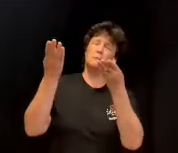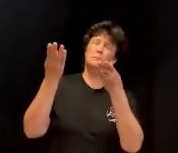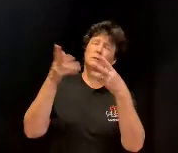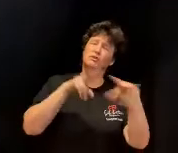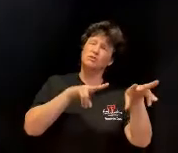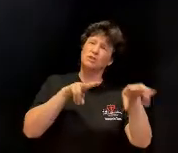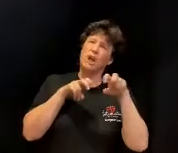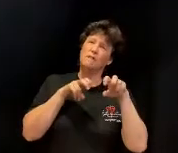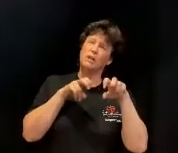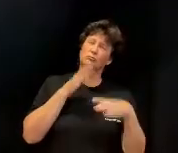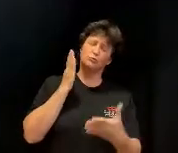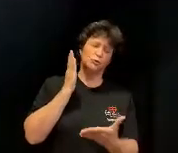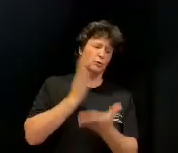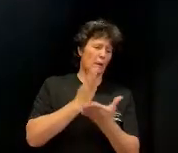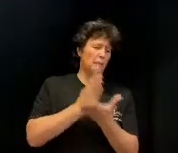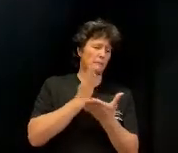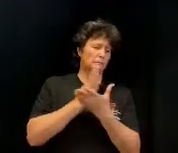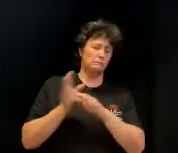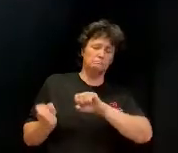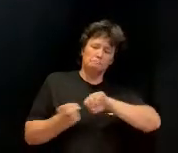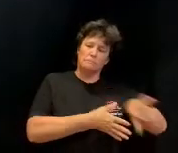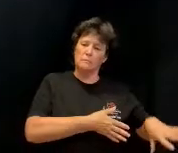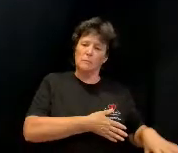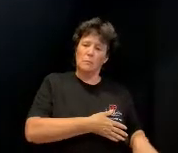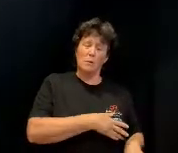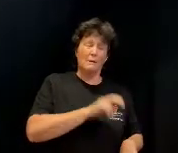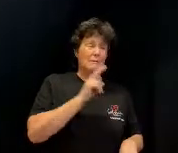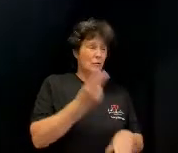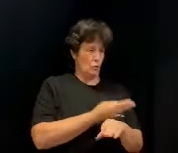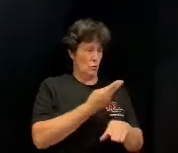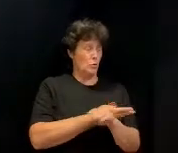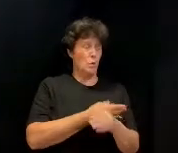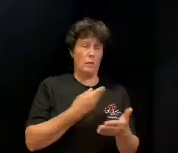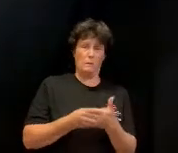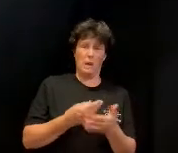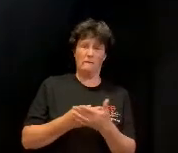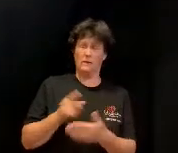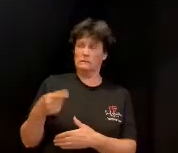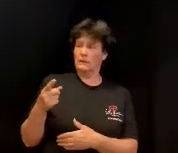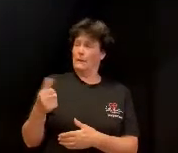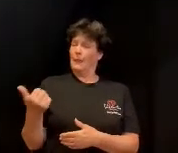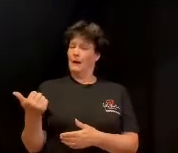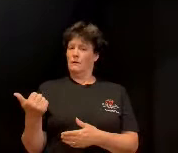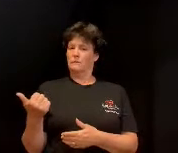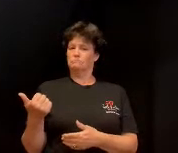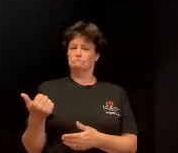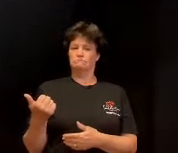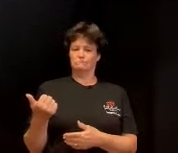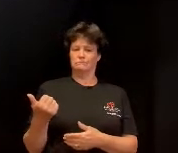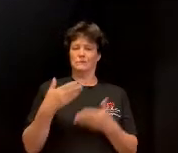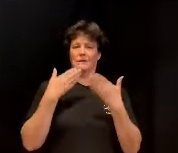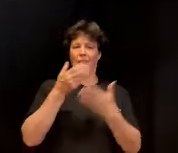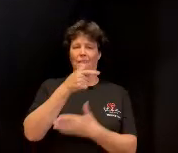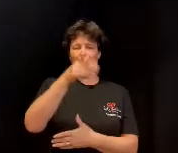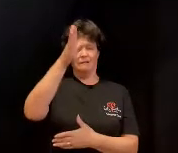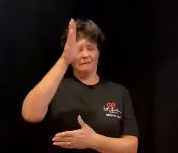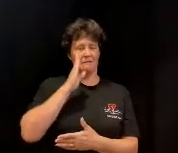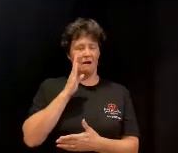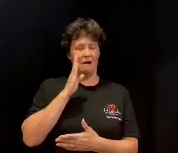of our lives. Lord, we could be taking this money and doing something else with it. But God, you're breaking selfishness out of our